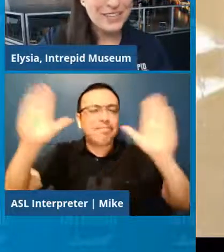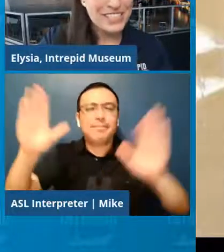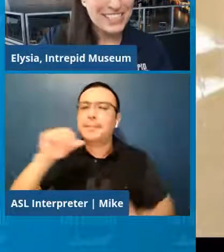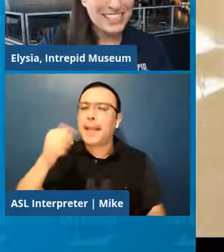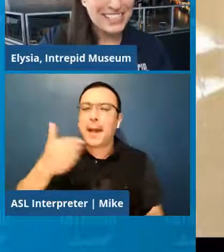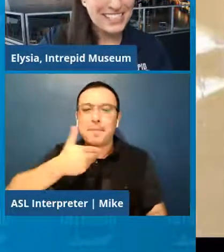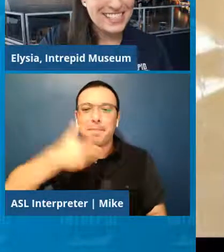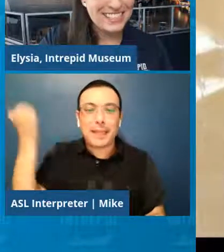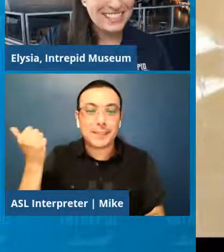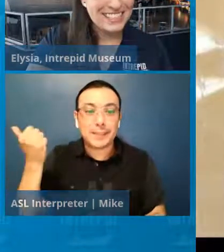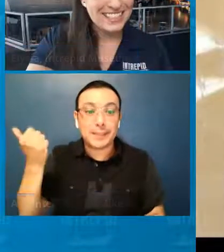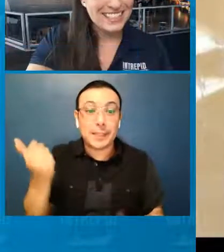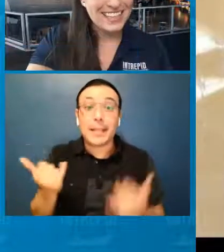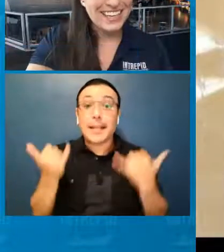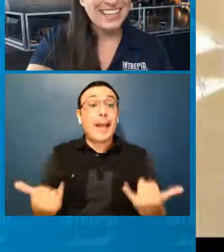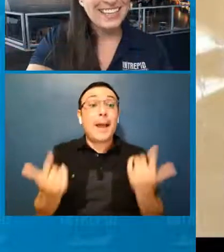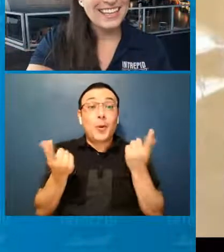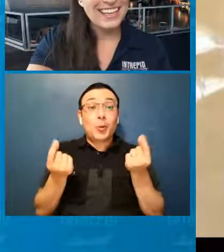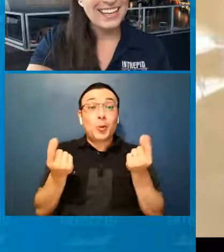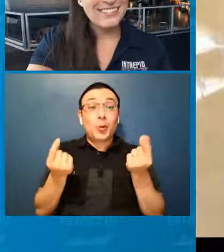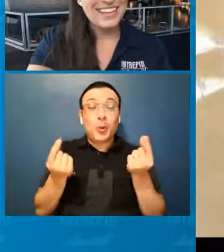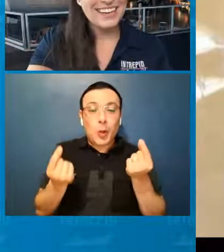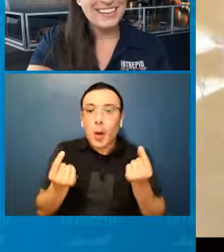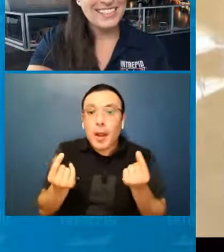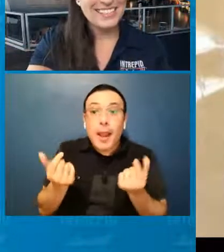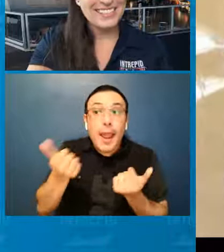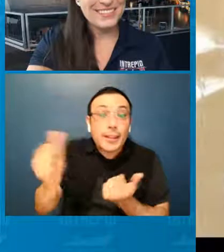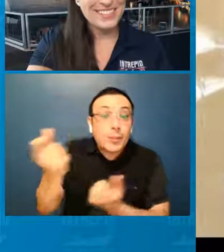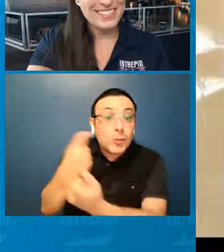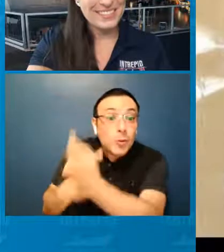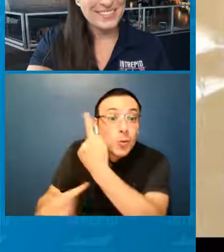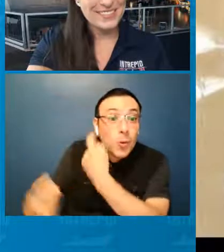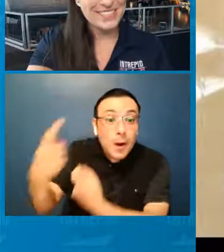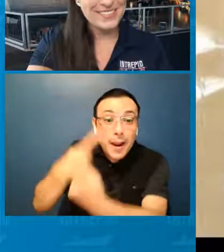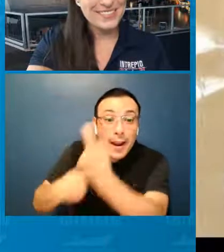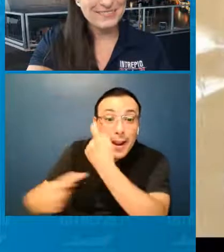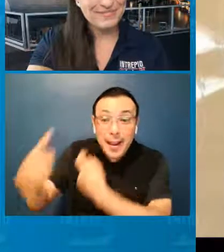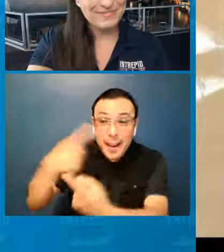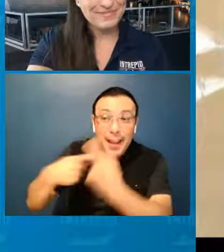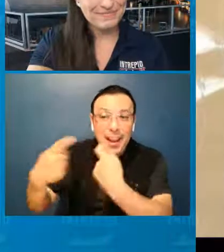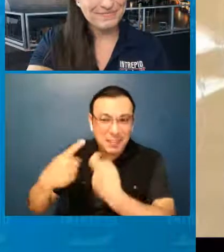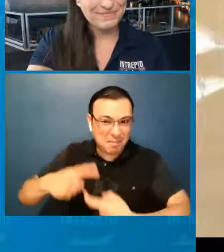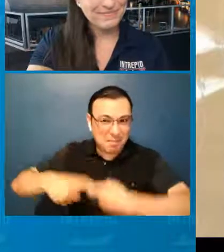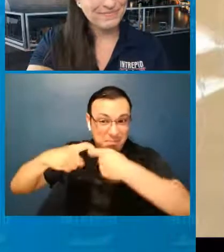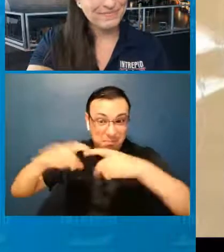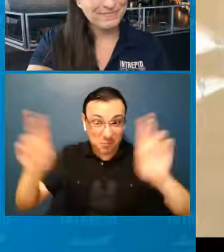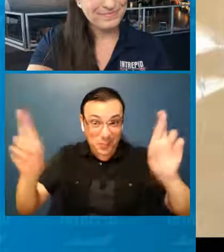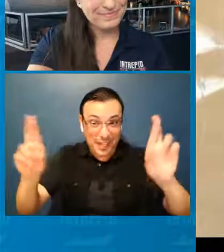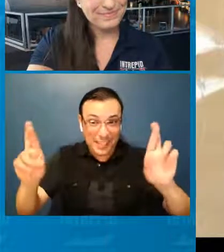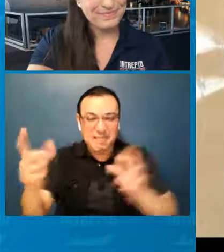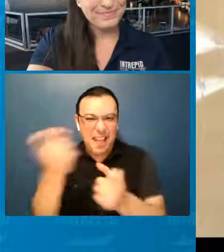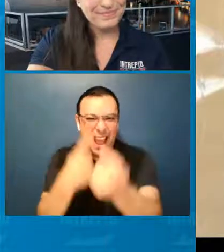more questions. And we'll let our ASL tippers switch out as well.